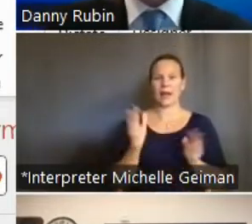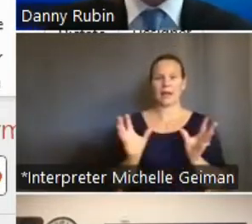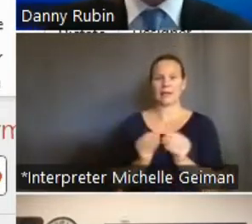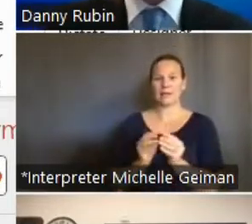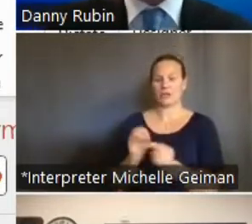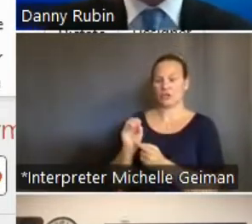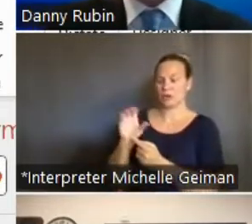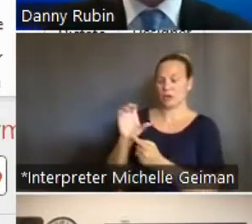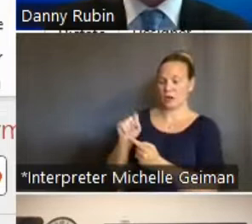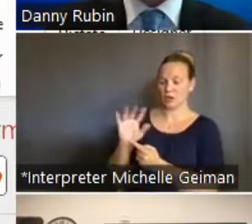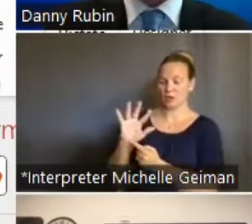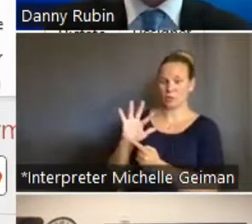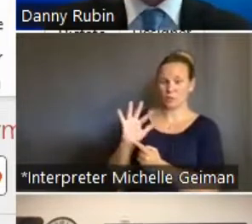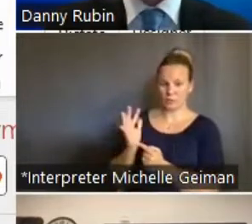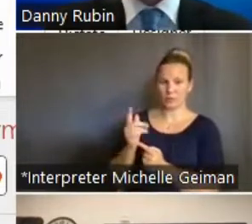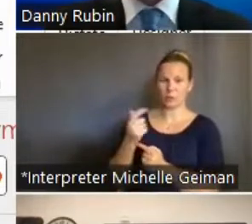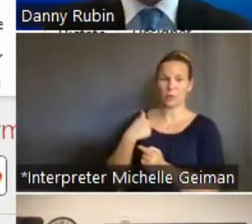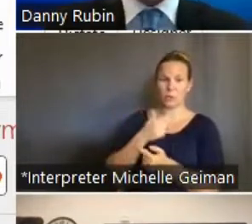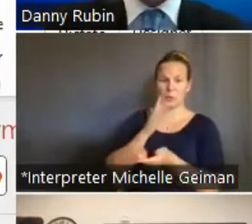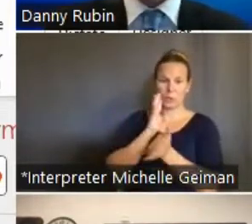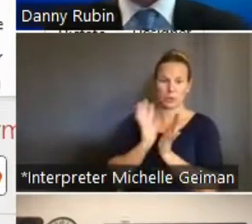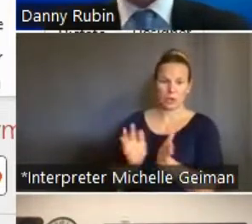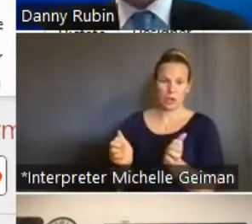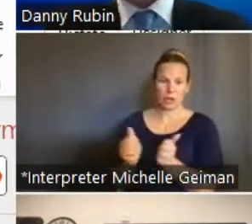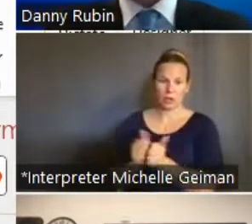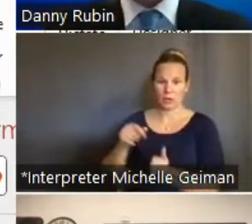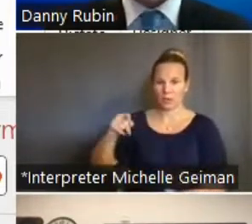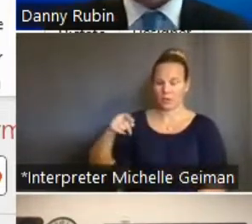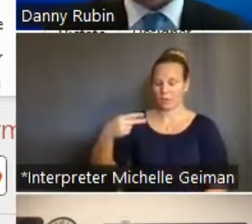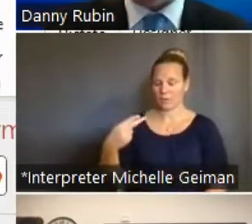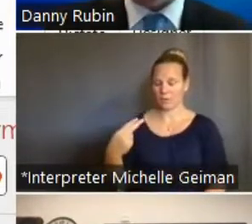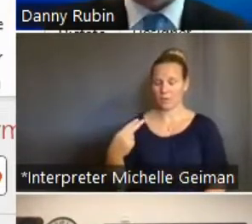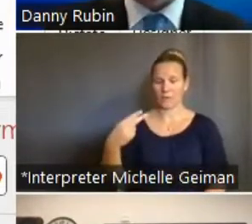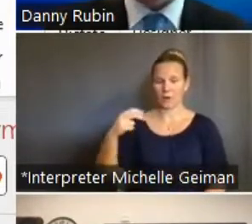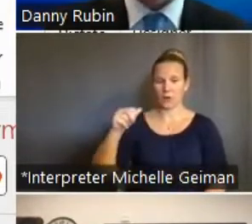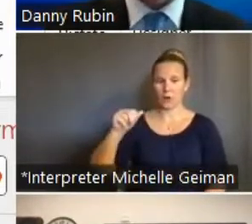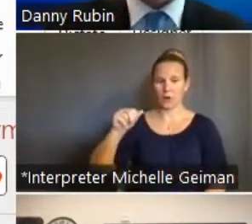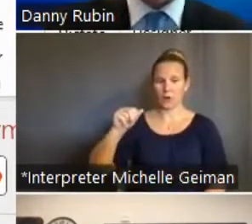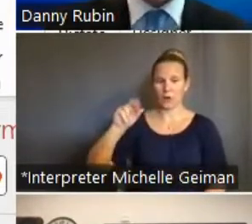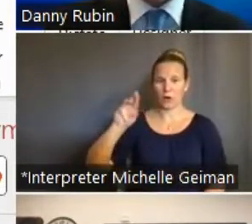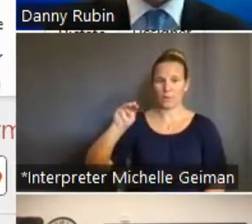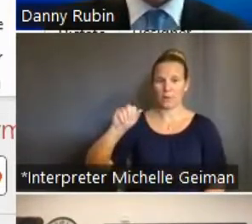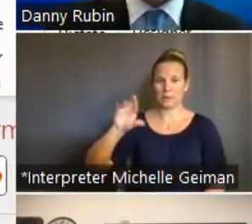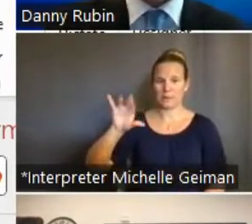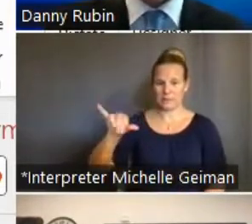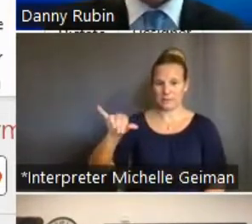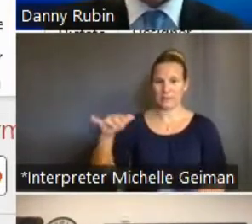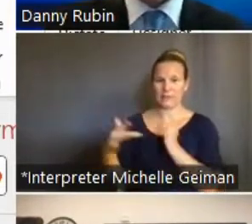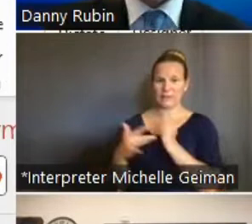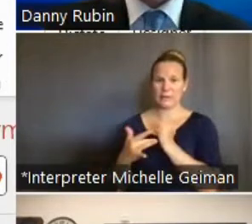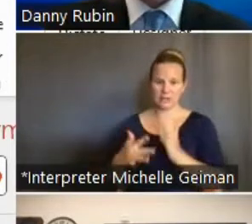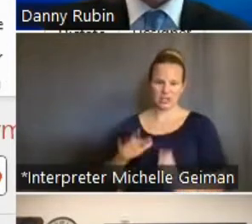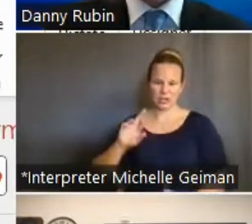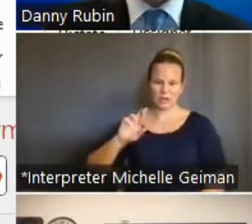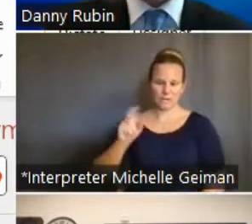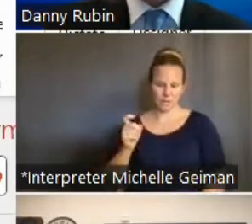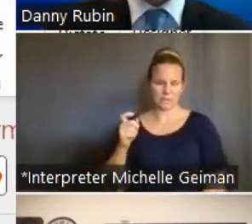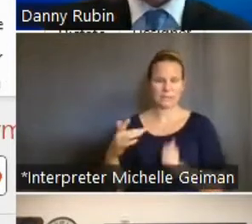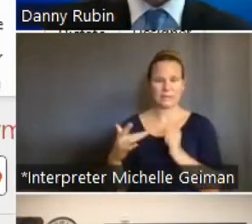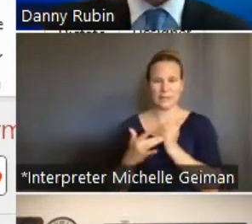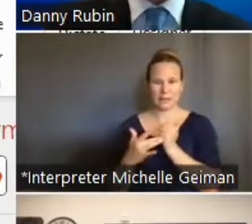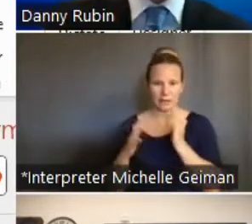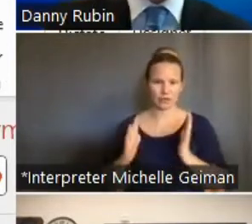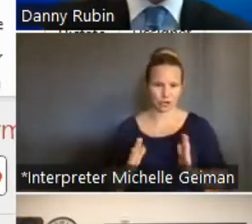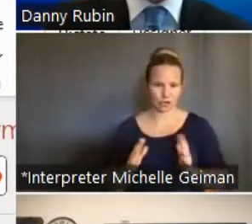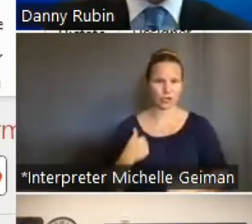to a pharmacy technician. So we really run the gamut with the careers we focus on. And this will be a great conversation with